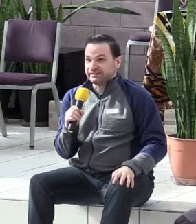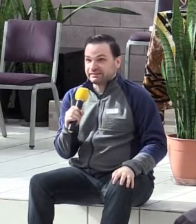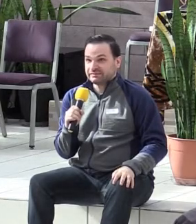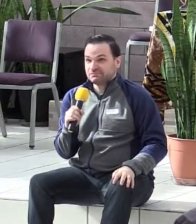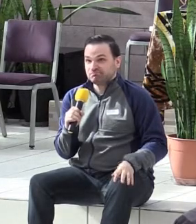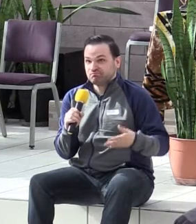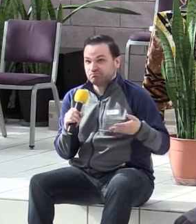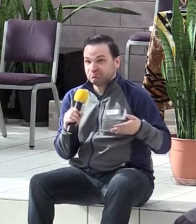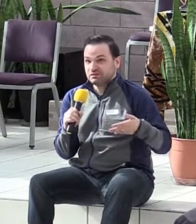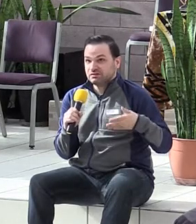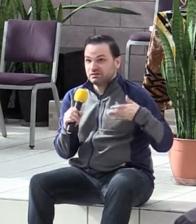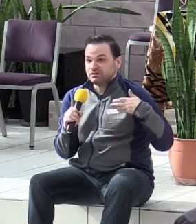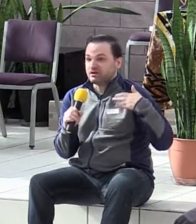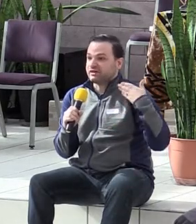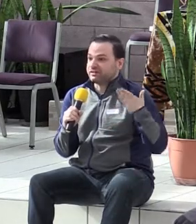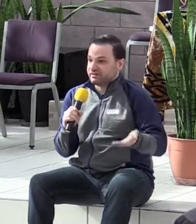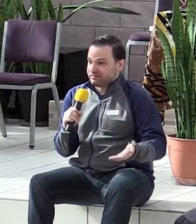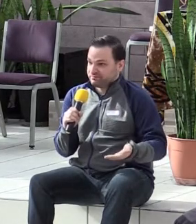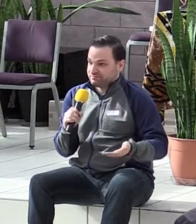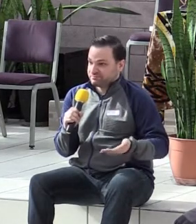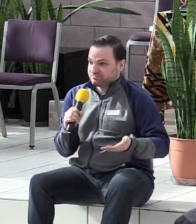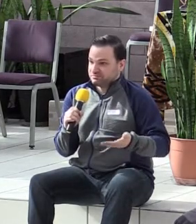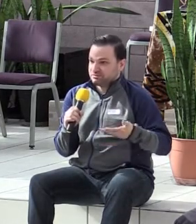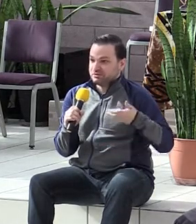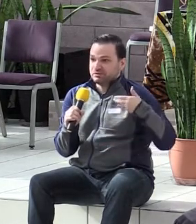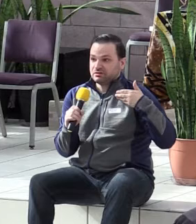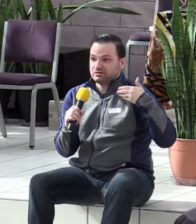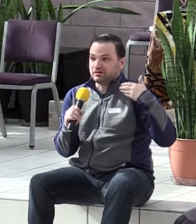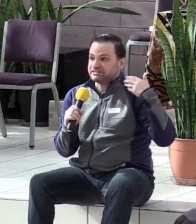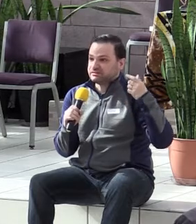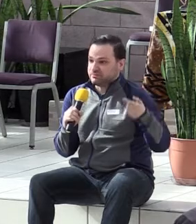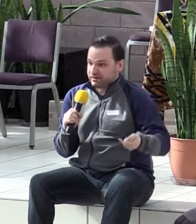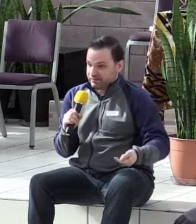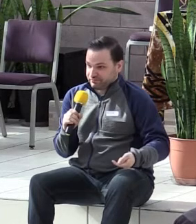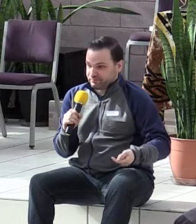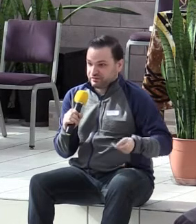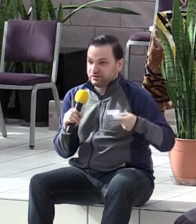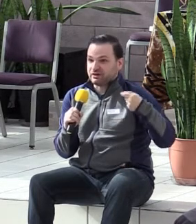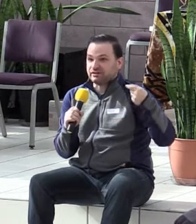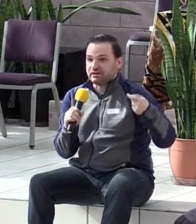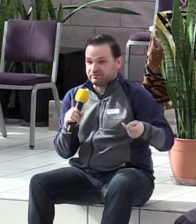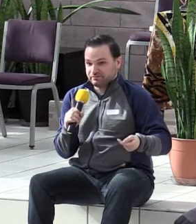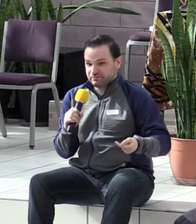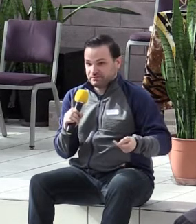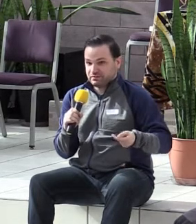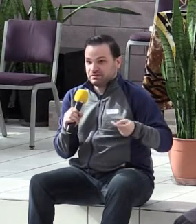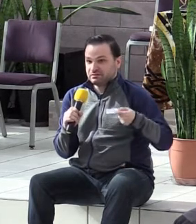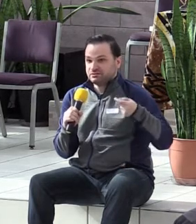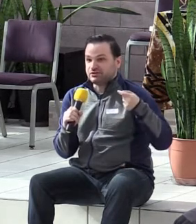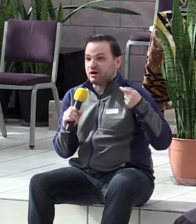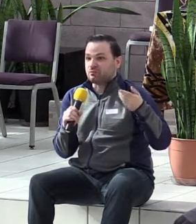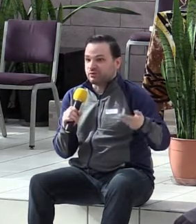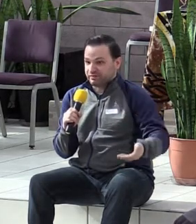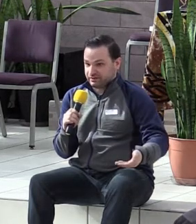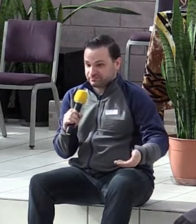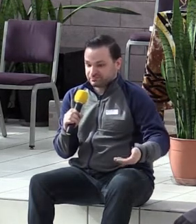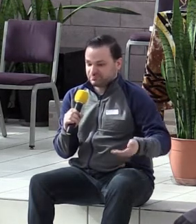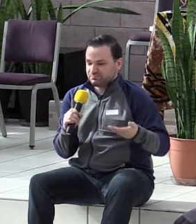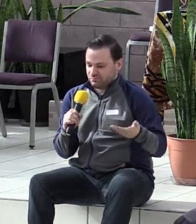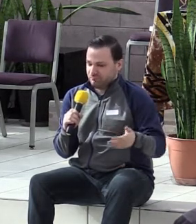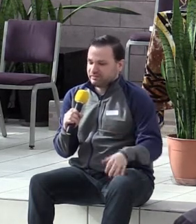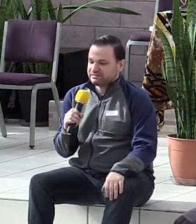feelings like you're not good enough, you're not smart enough, you're not enough, you're not